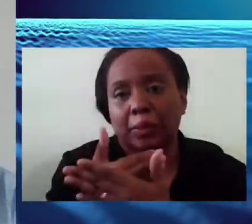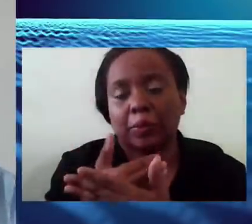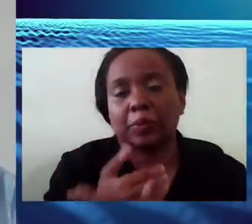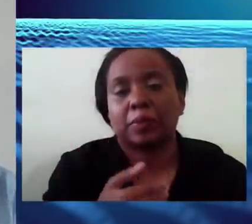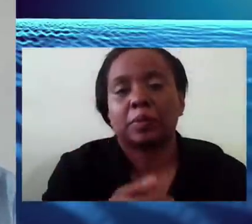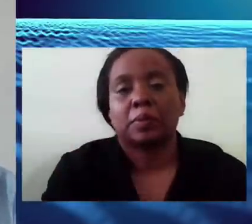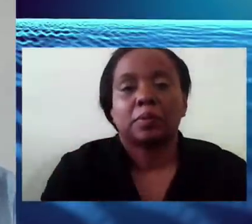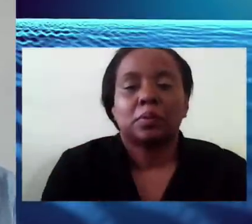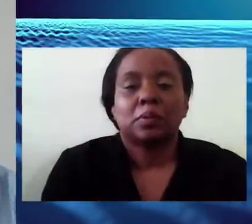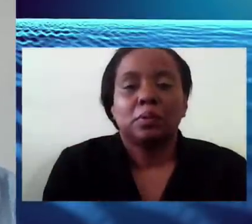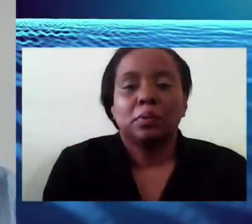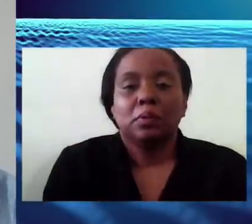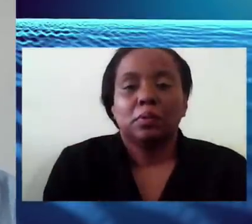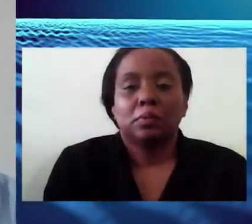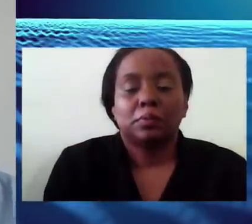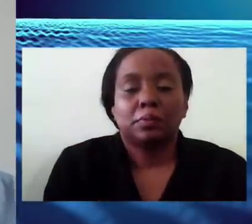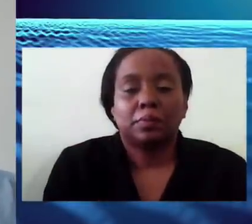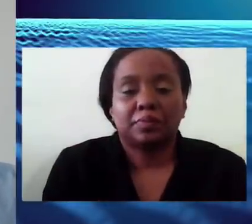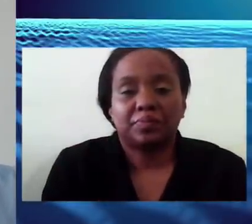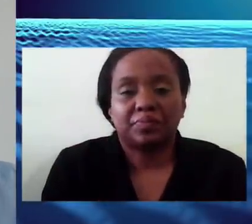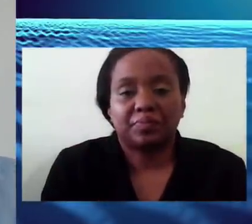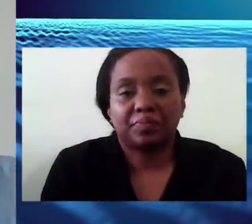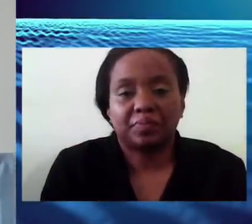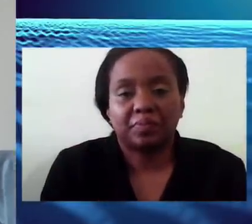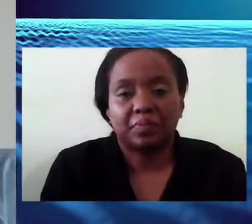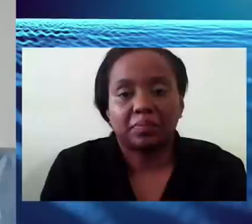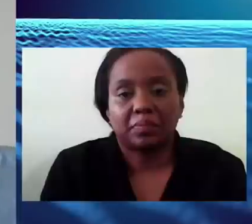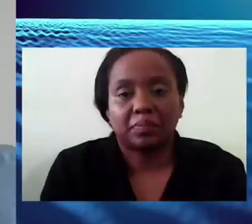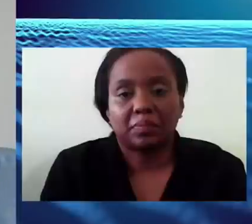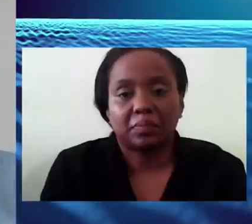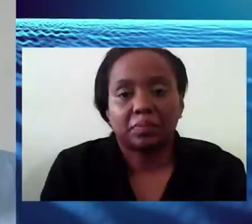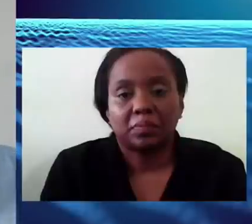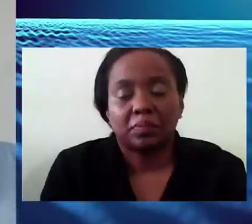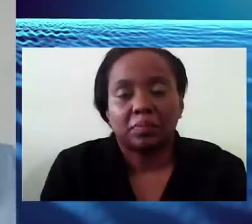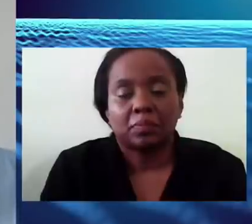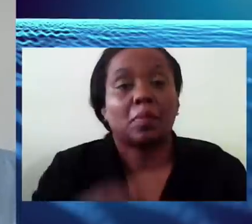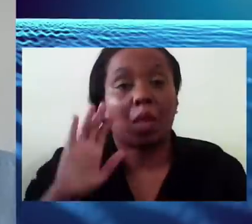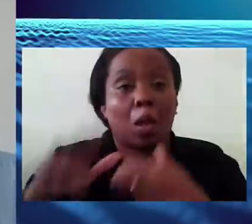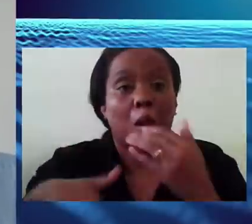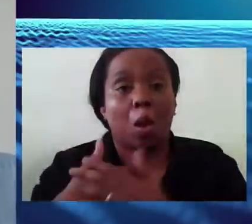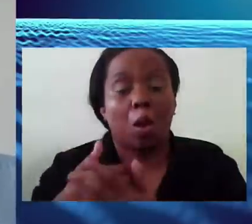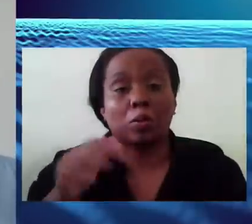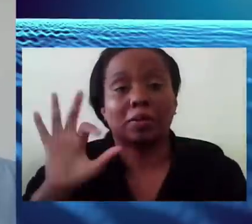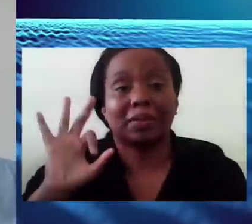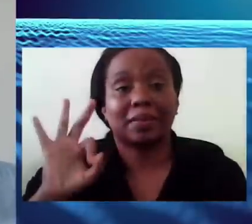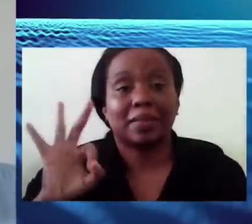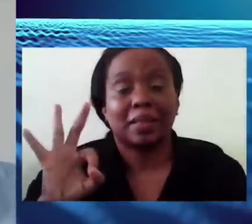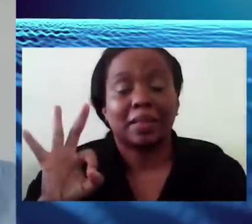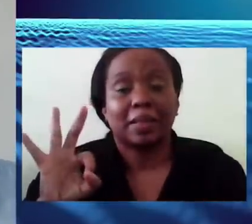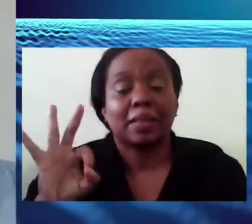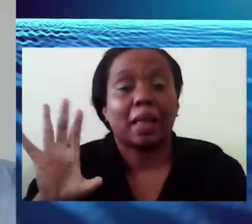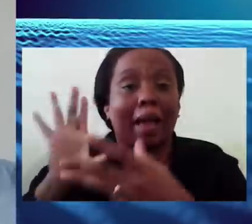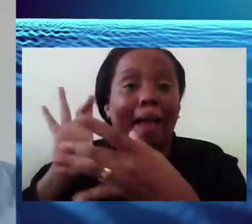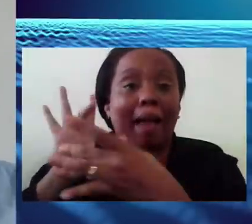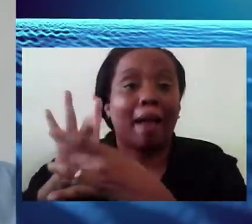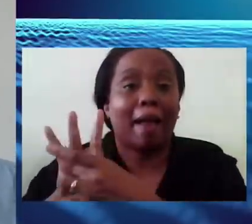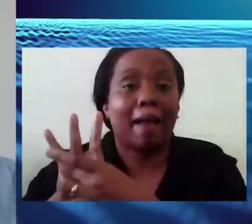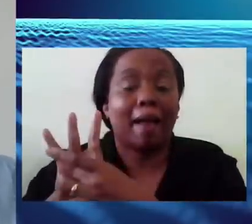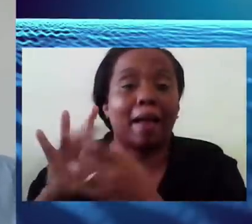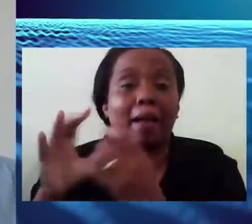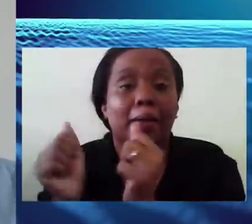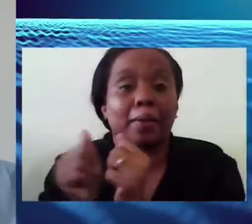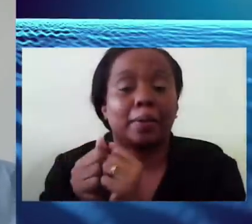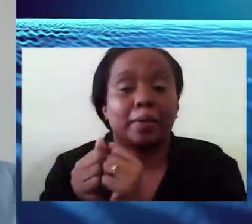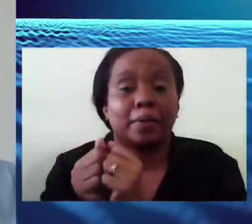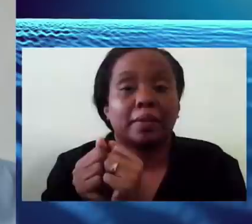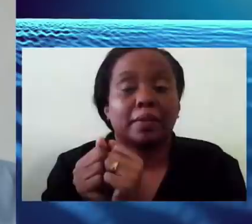all 9 of those cases or positives are related directly and